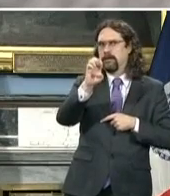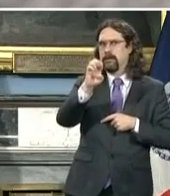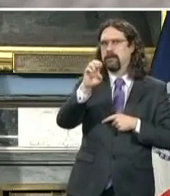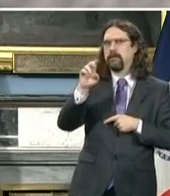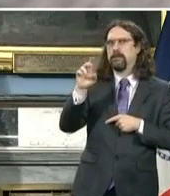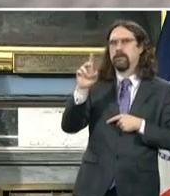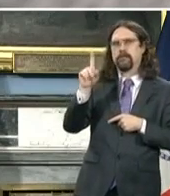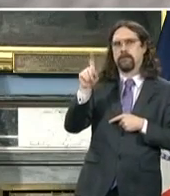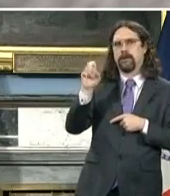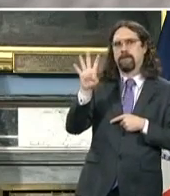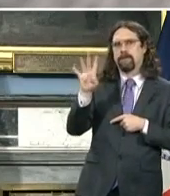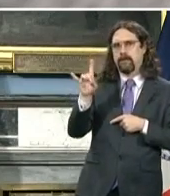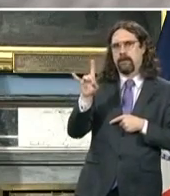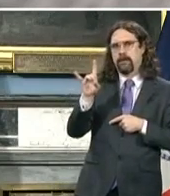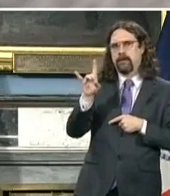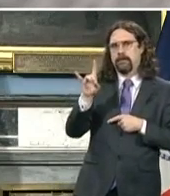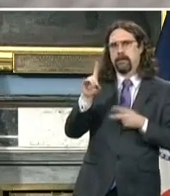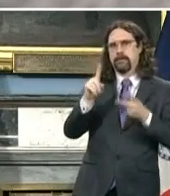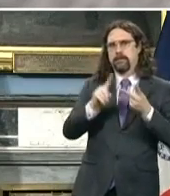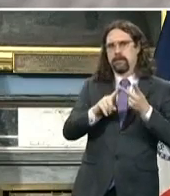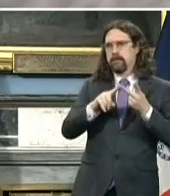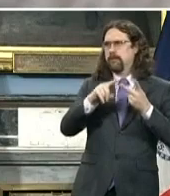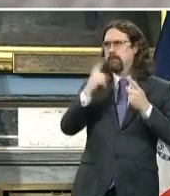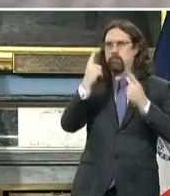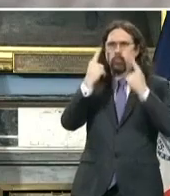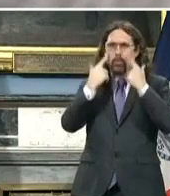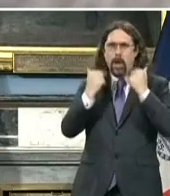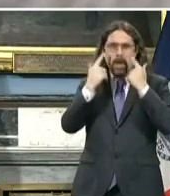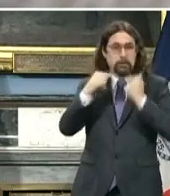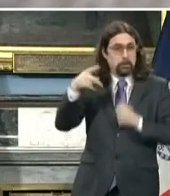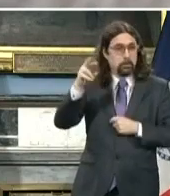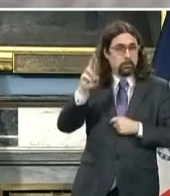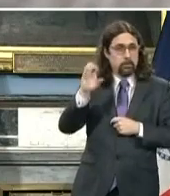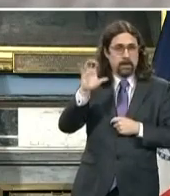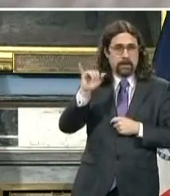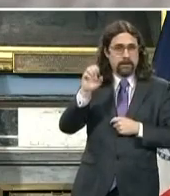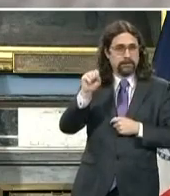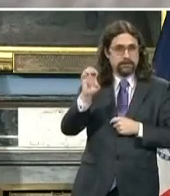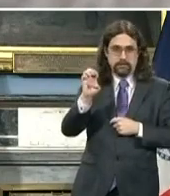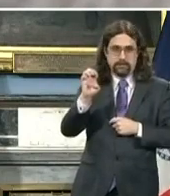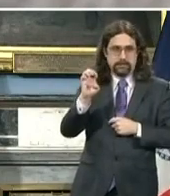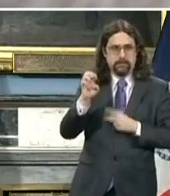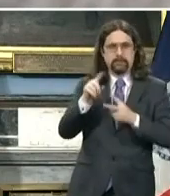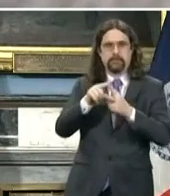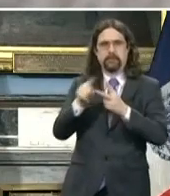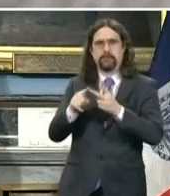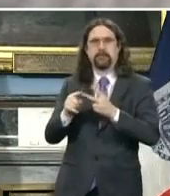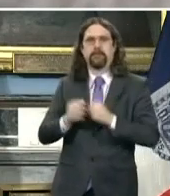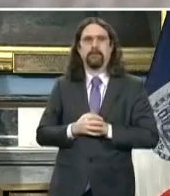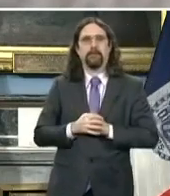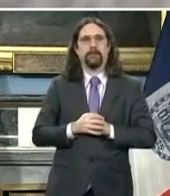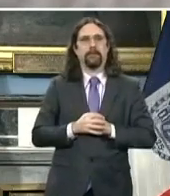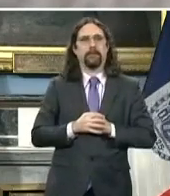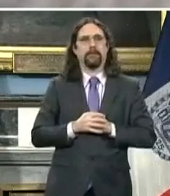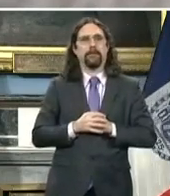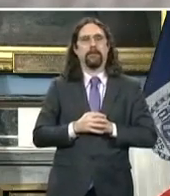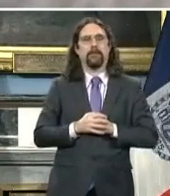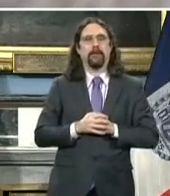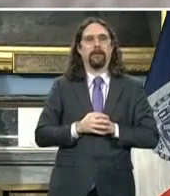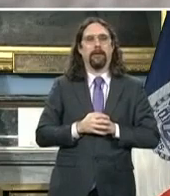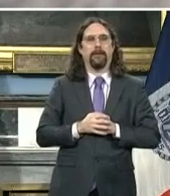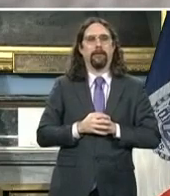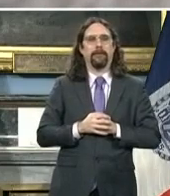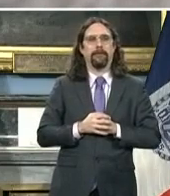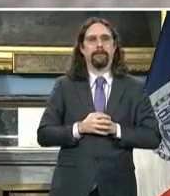gear for the U.S. military. Two companies that started out with very different approaches, very